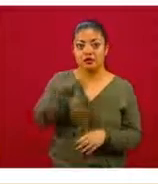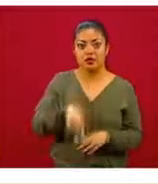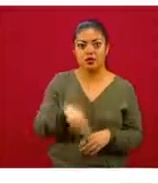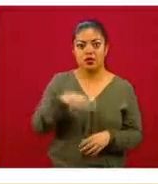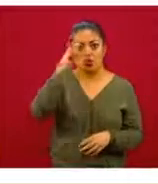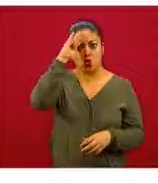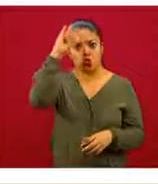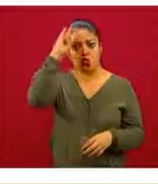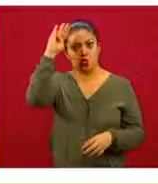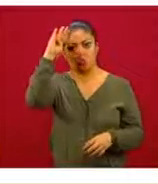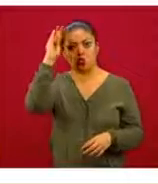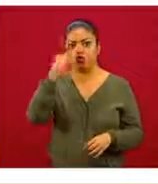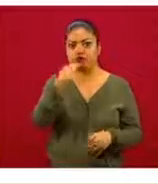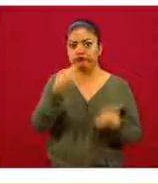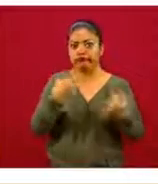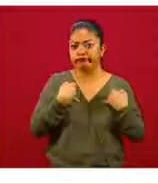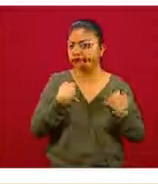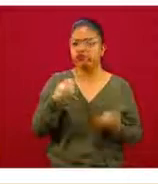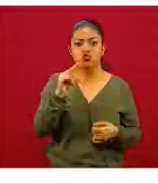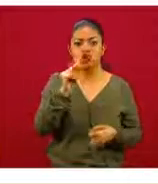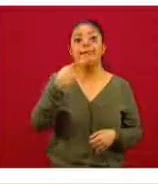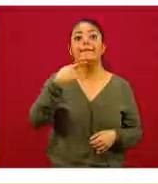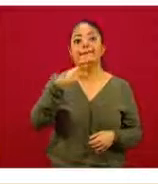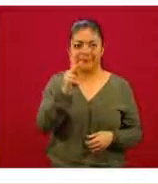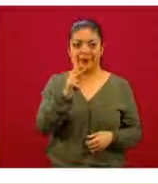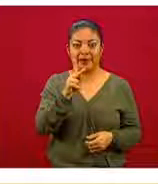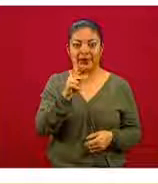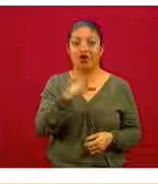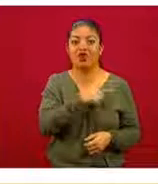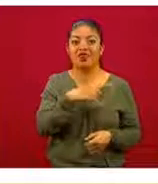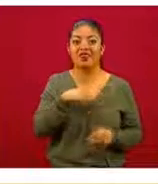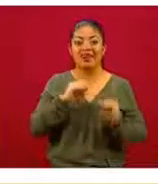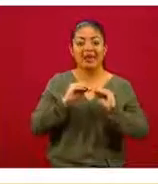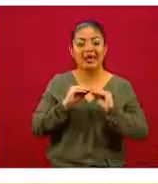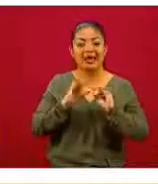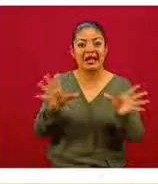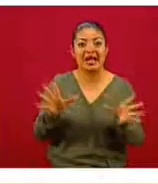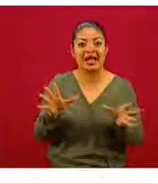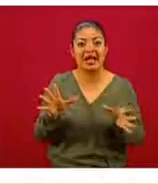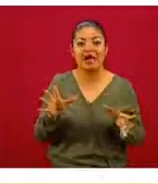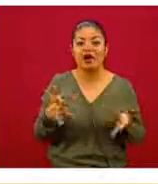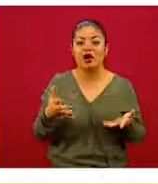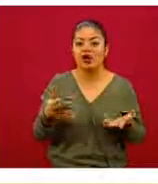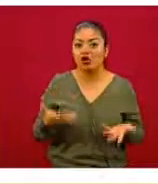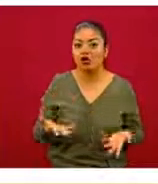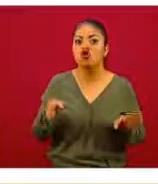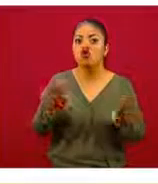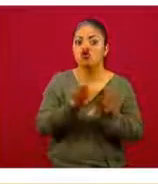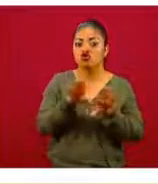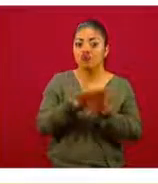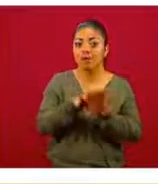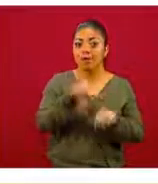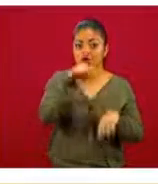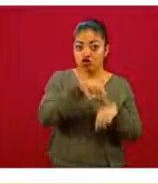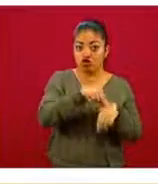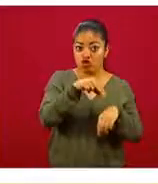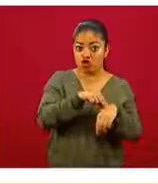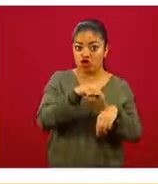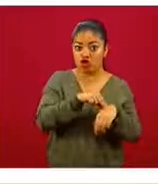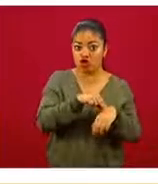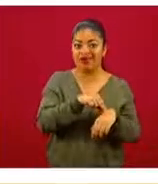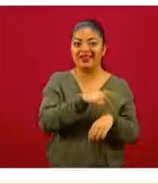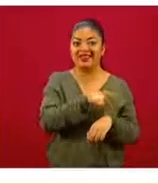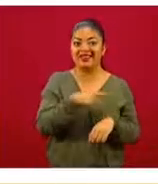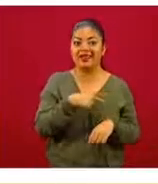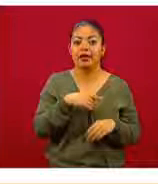not they're not that large, but we really have to be clear. We have to be clear about